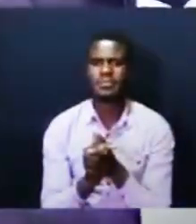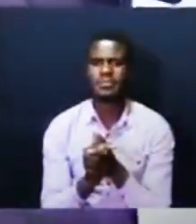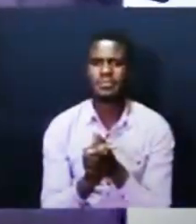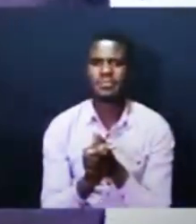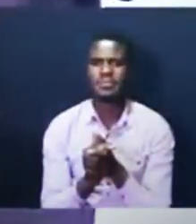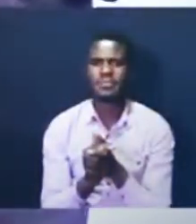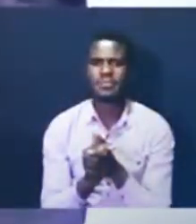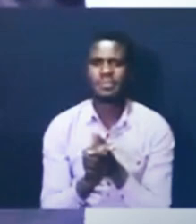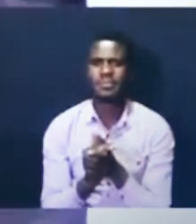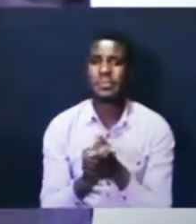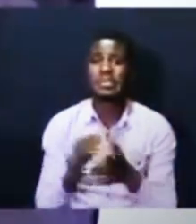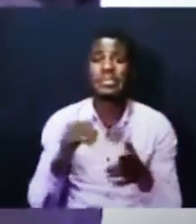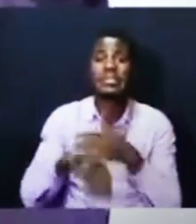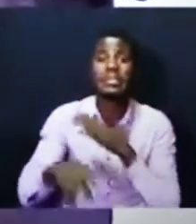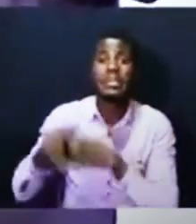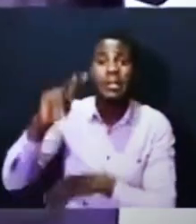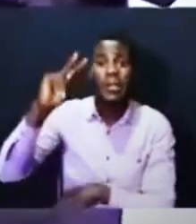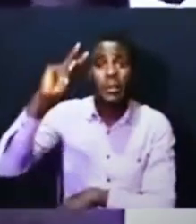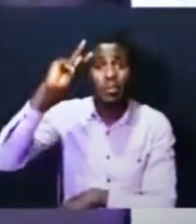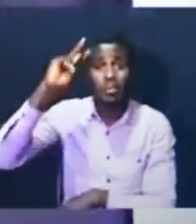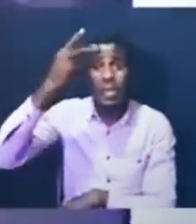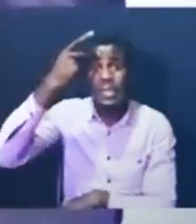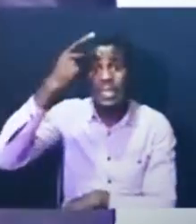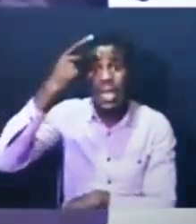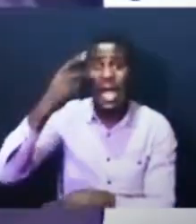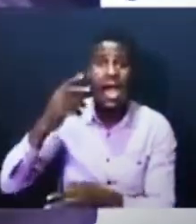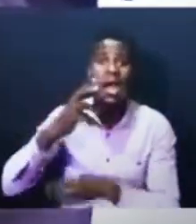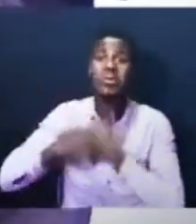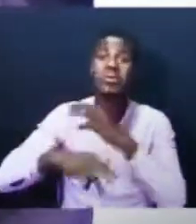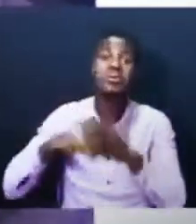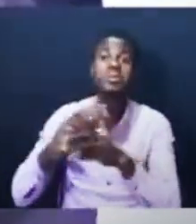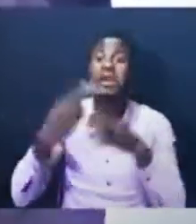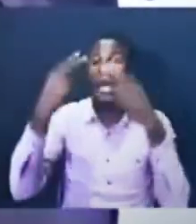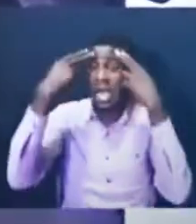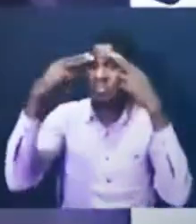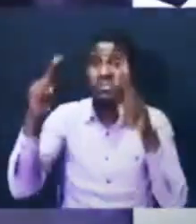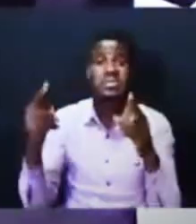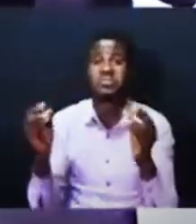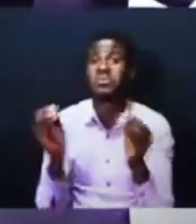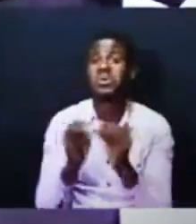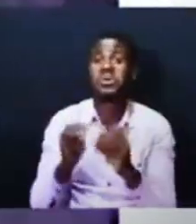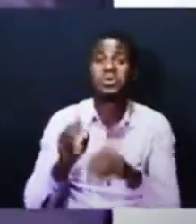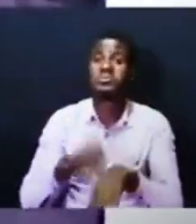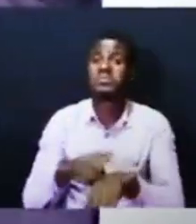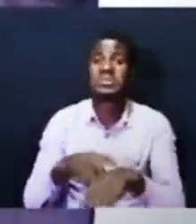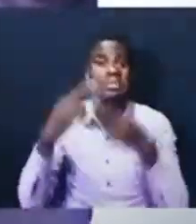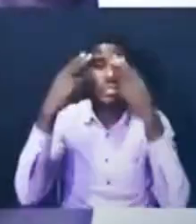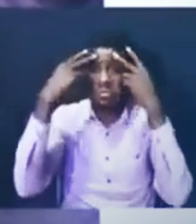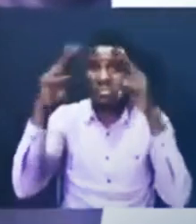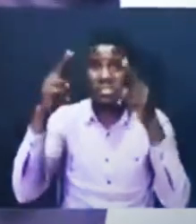in the political world. Oh, it happens.